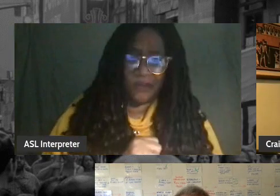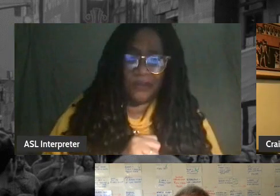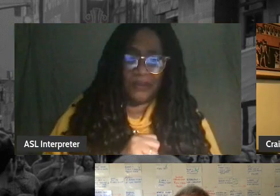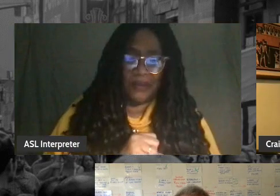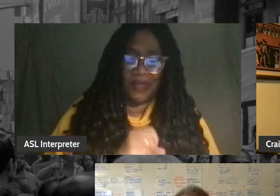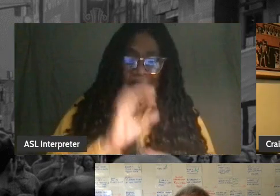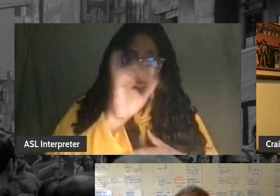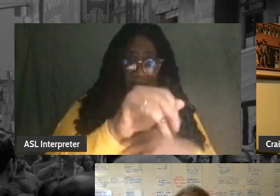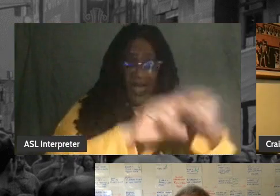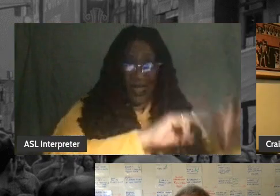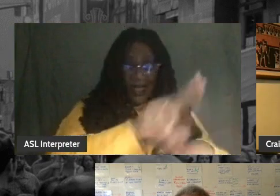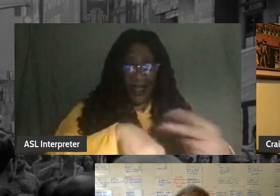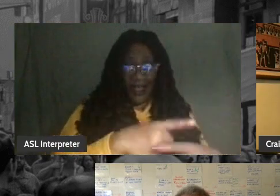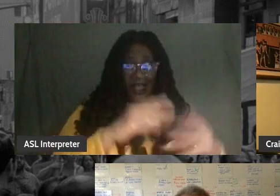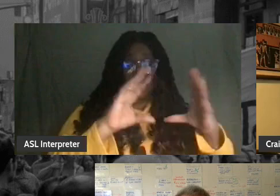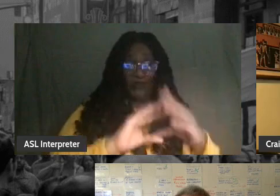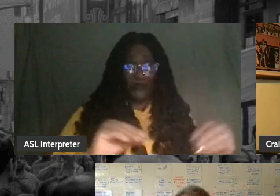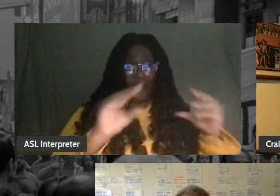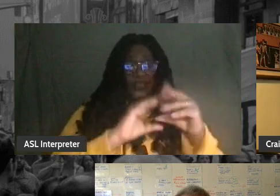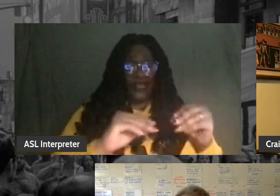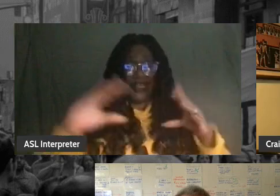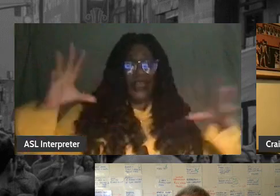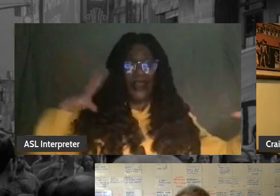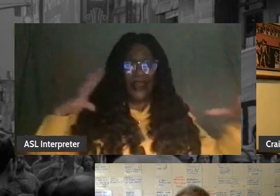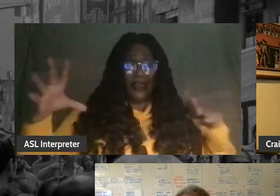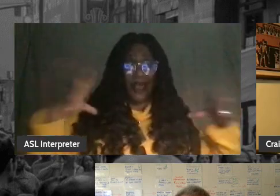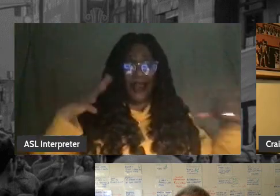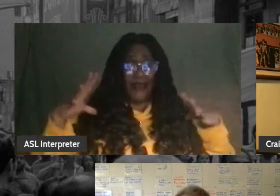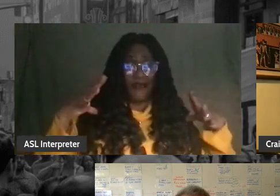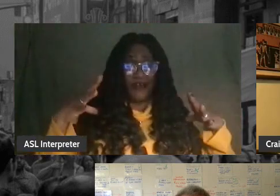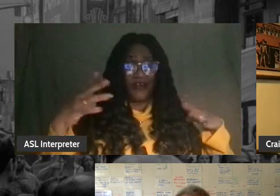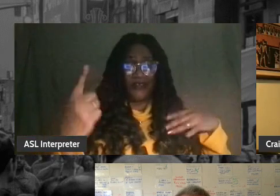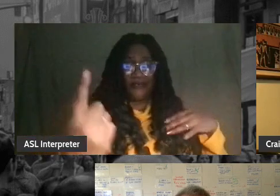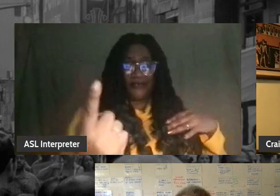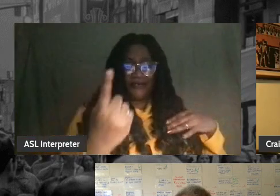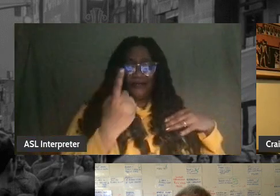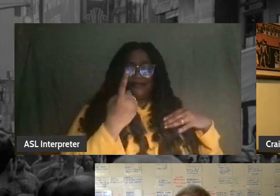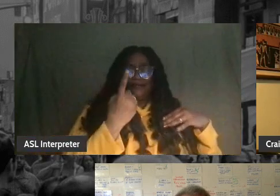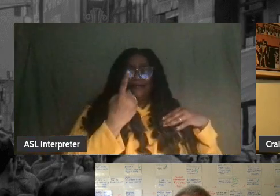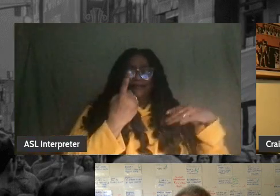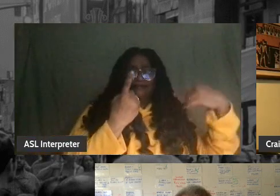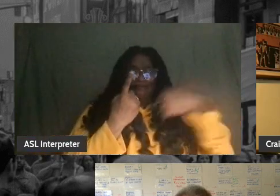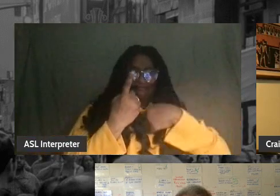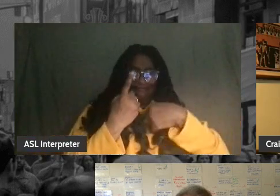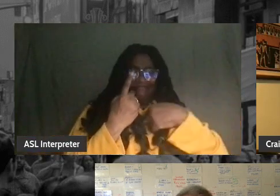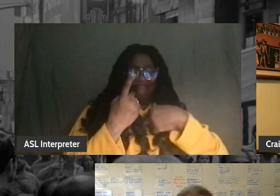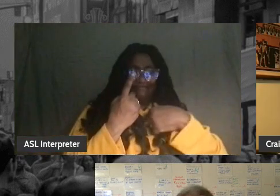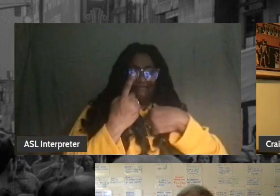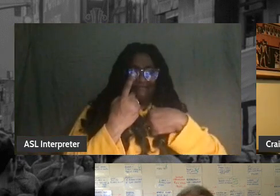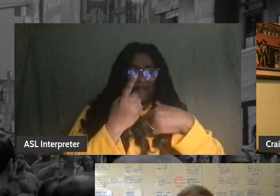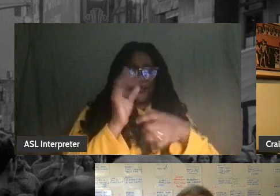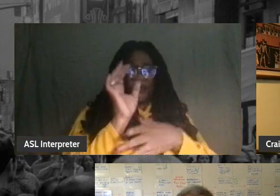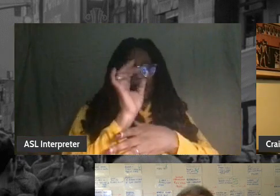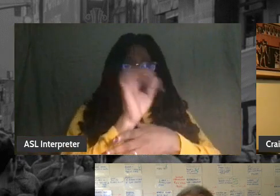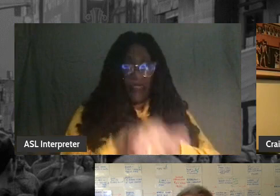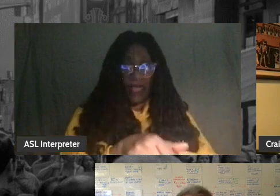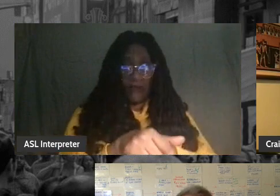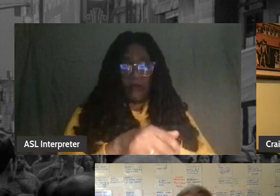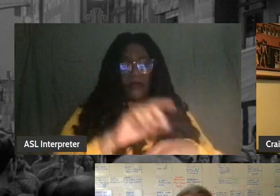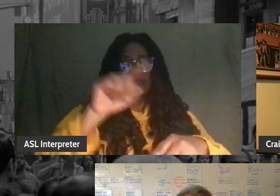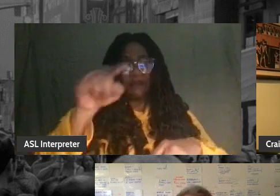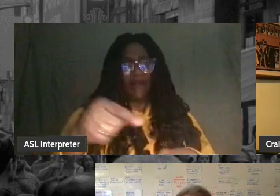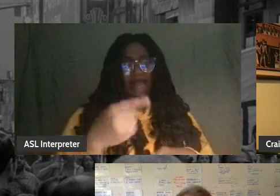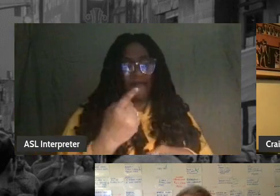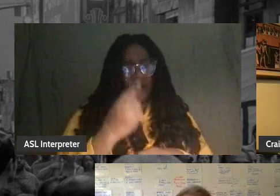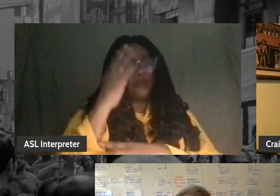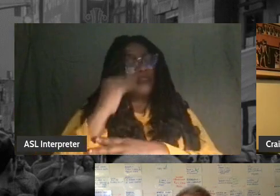storytelling and Hollywood to me personally. And that was kind of my first taste of